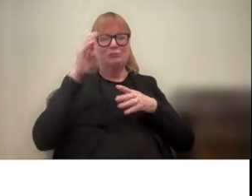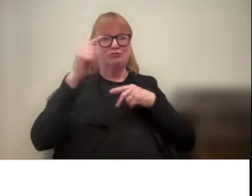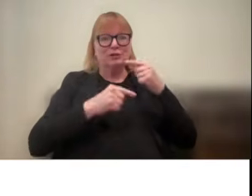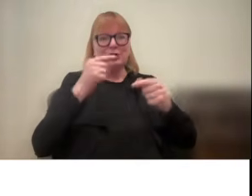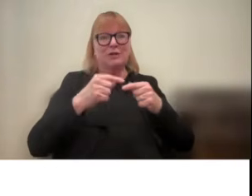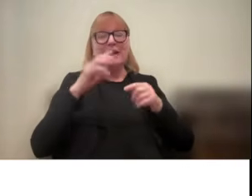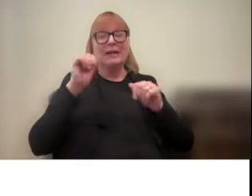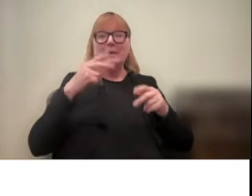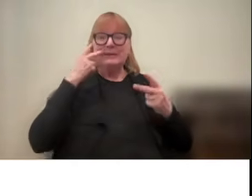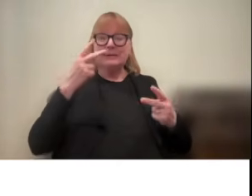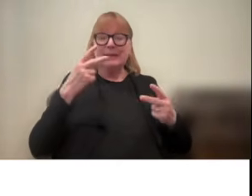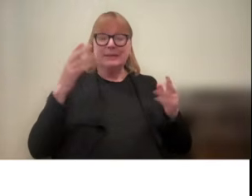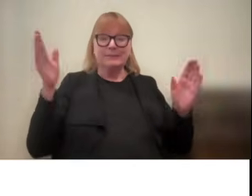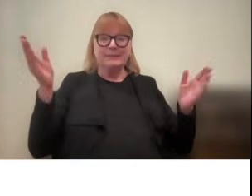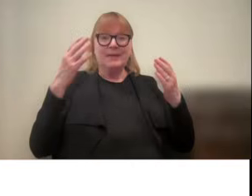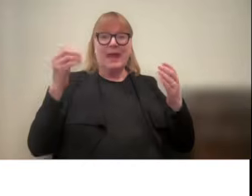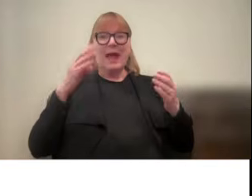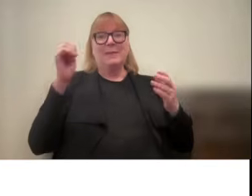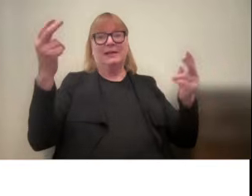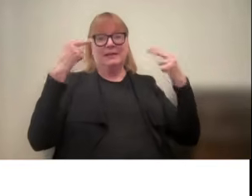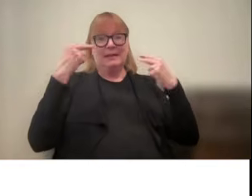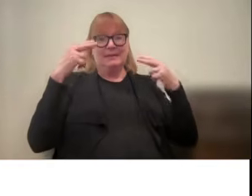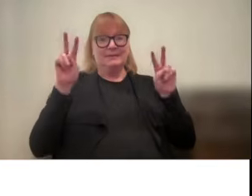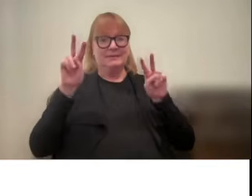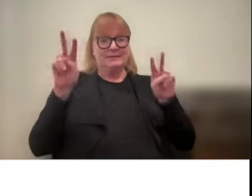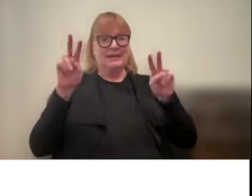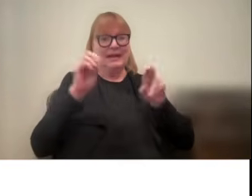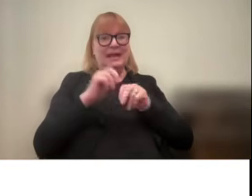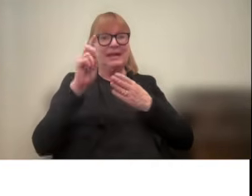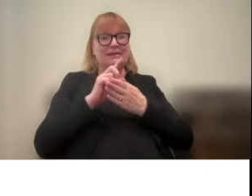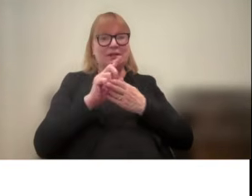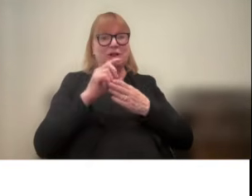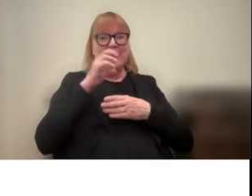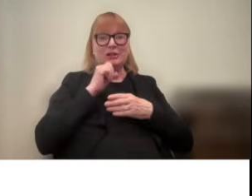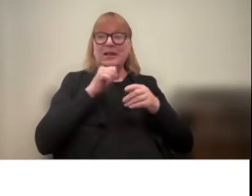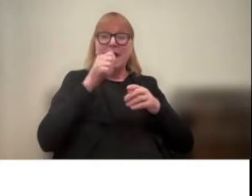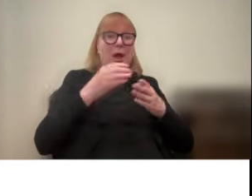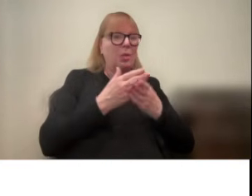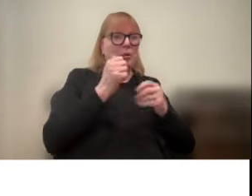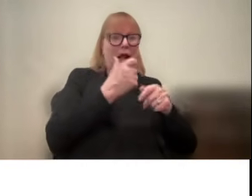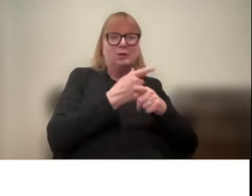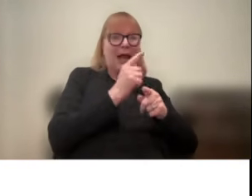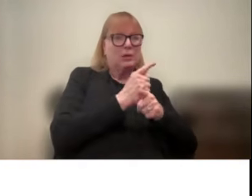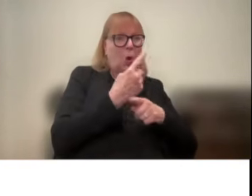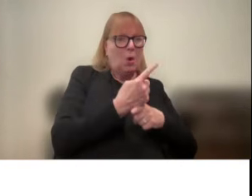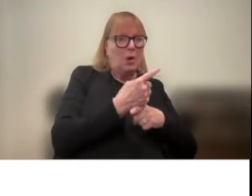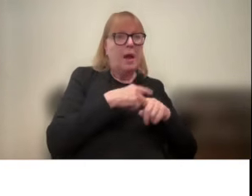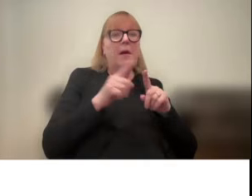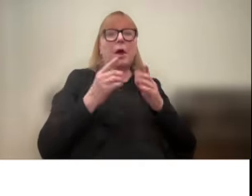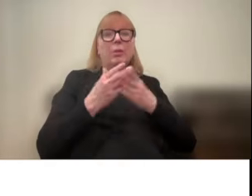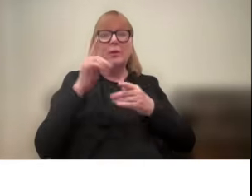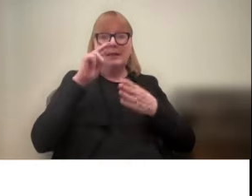be seen, to see and be seen in the digital age, not through algorithmic accuracy alone, but